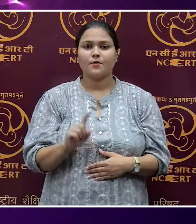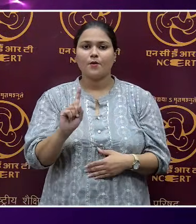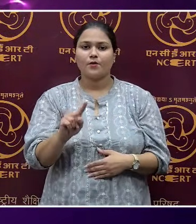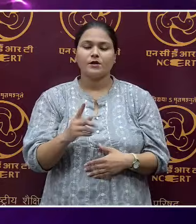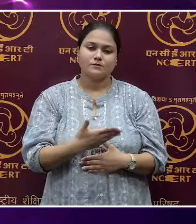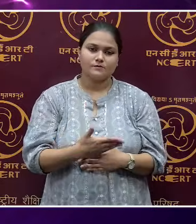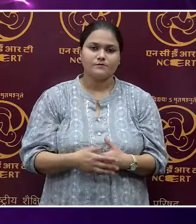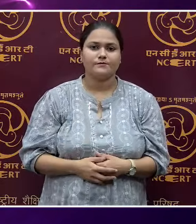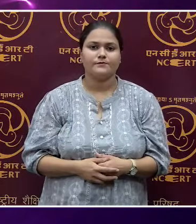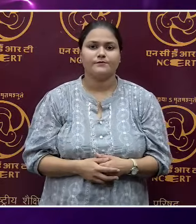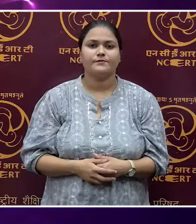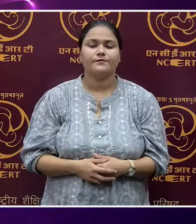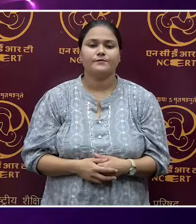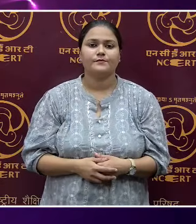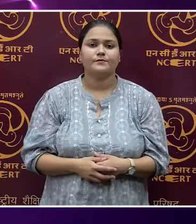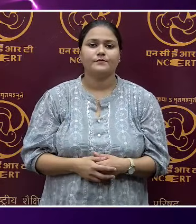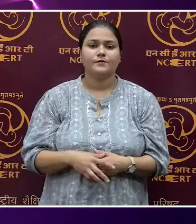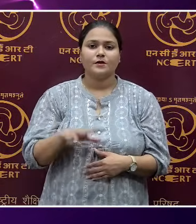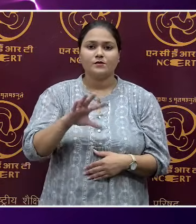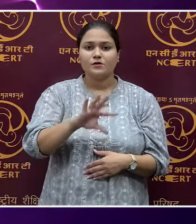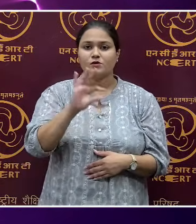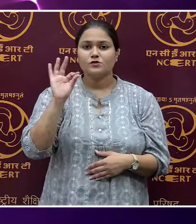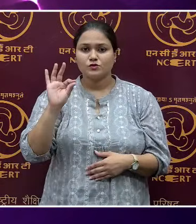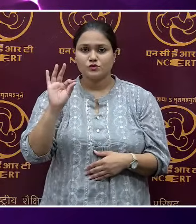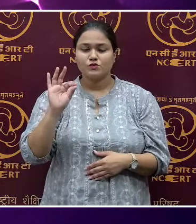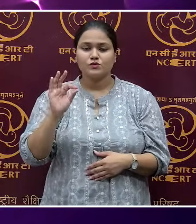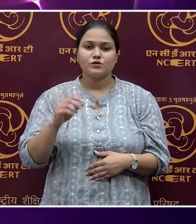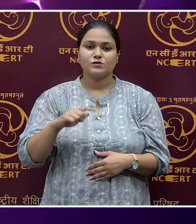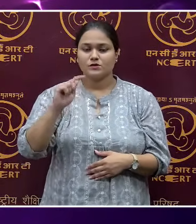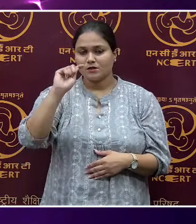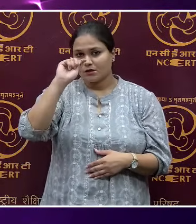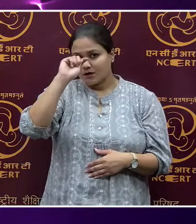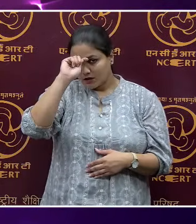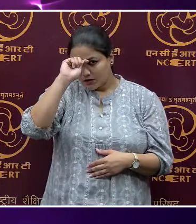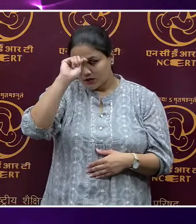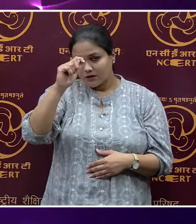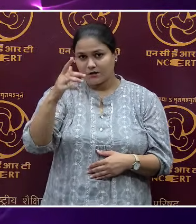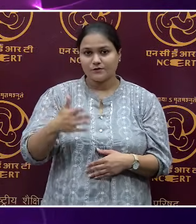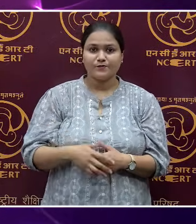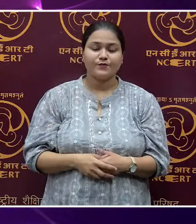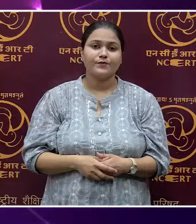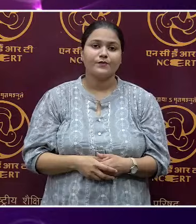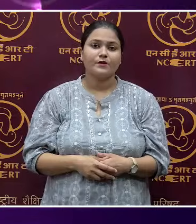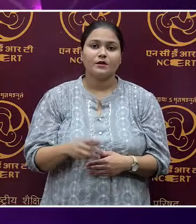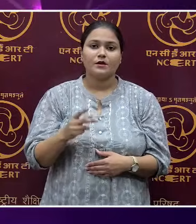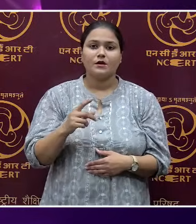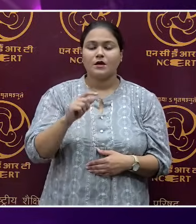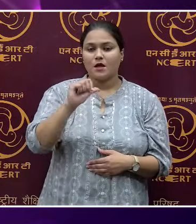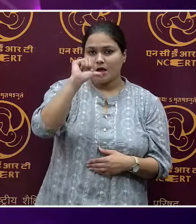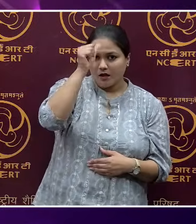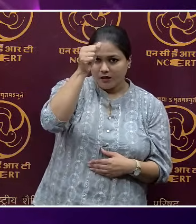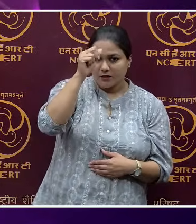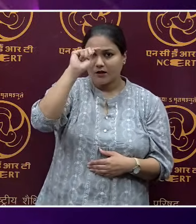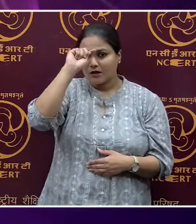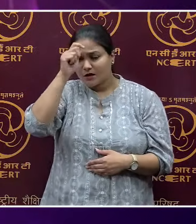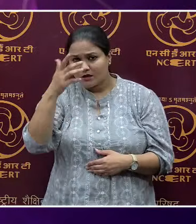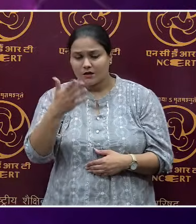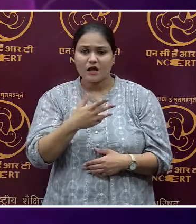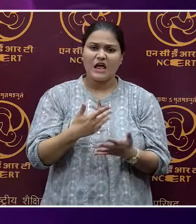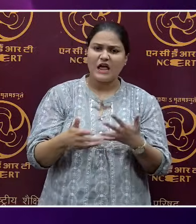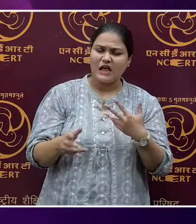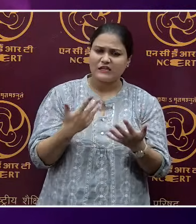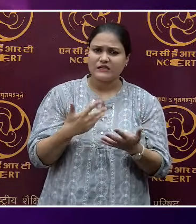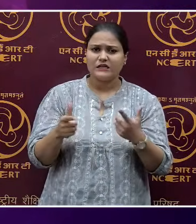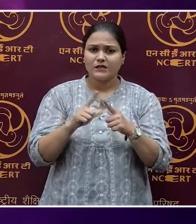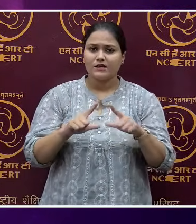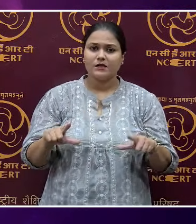Okay. And we have chosen the medium of instruction as English. Yeah, there is a two options. You can see Hindi or English. If you want to learn